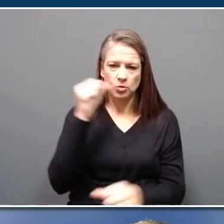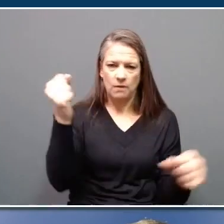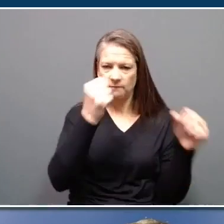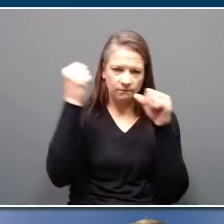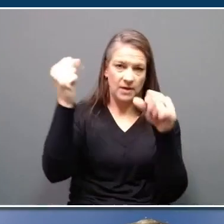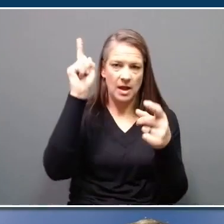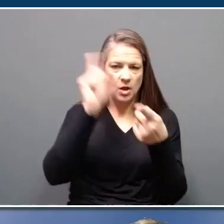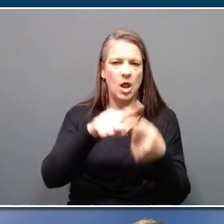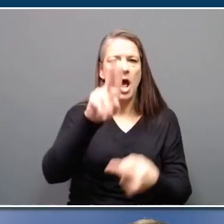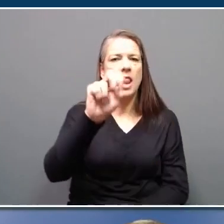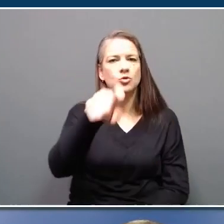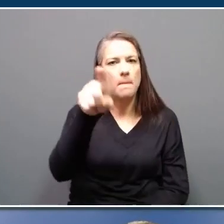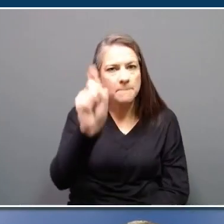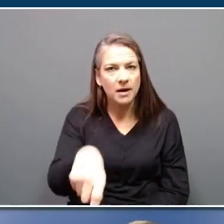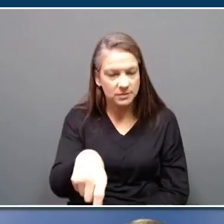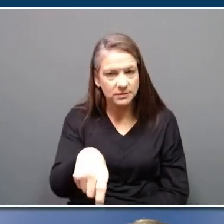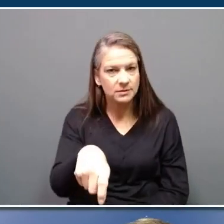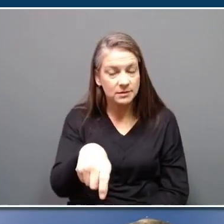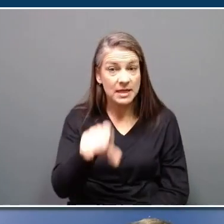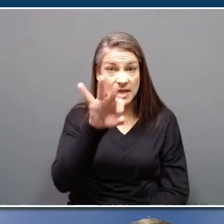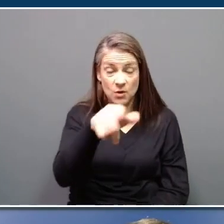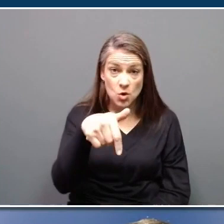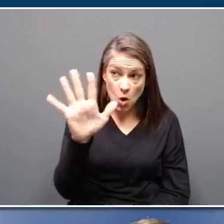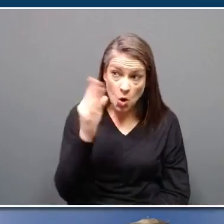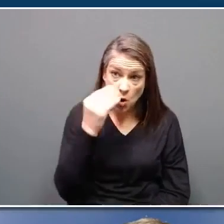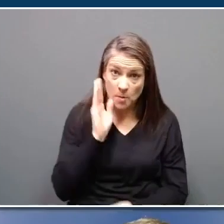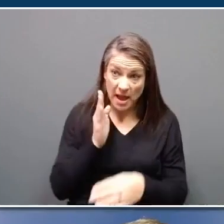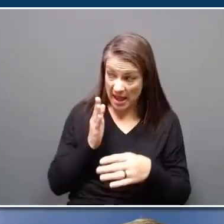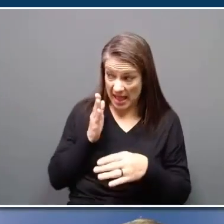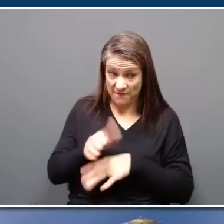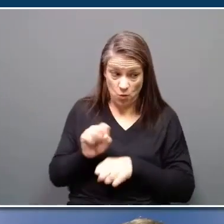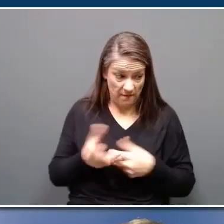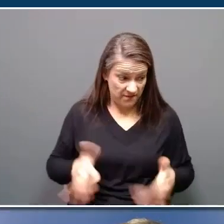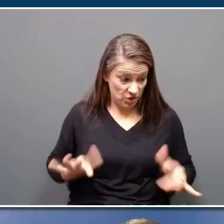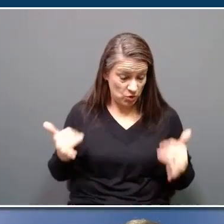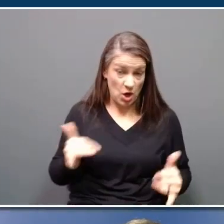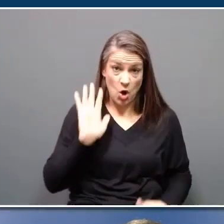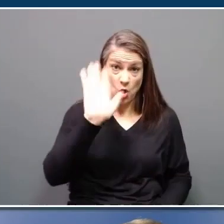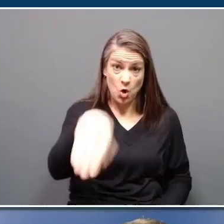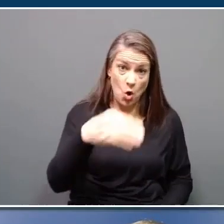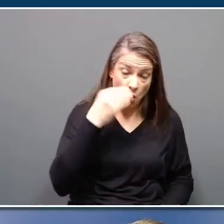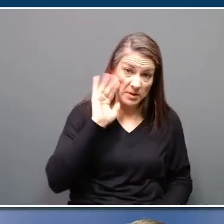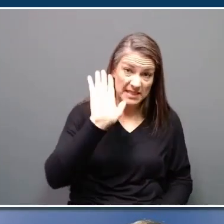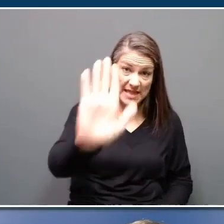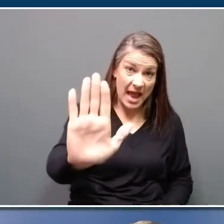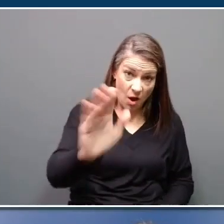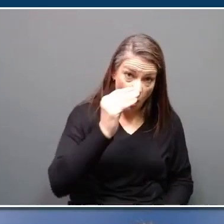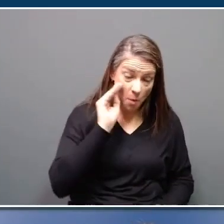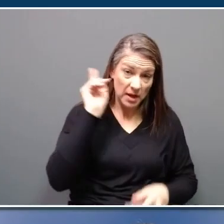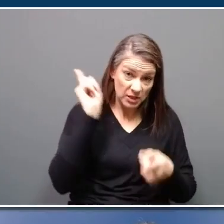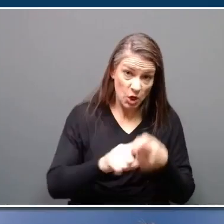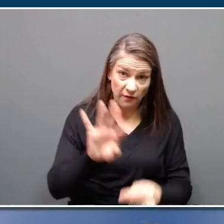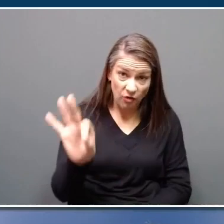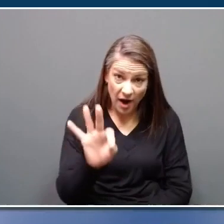to. If you can get home after work today and not go out again until work on Friday, if you're